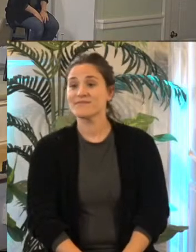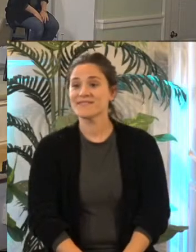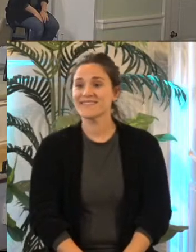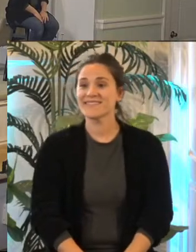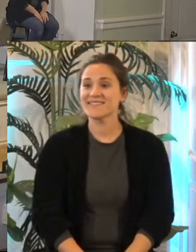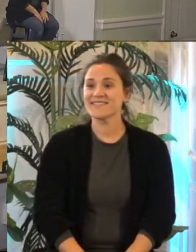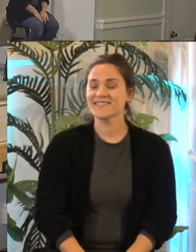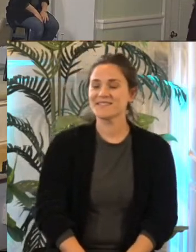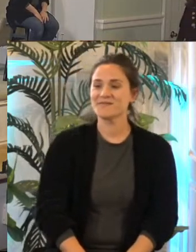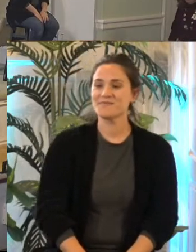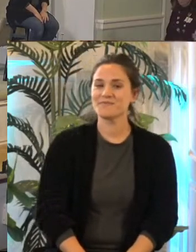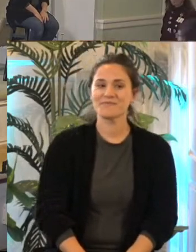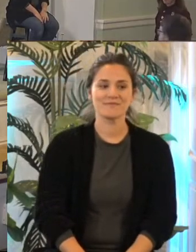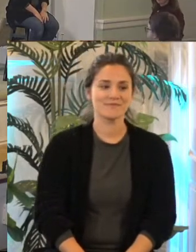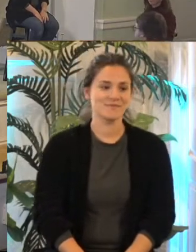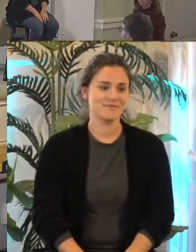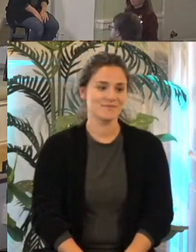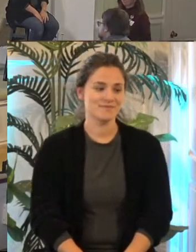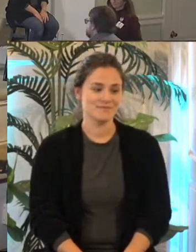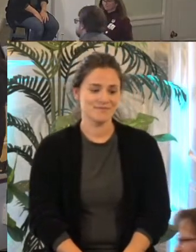I will, yes, thank you.